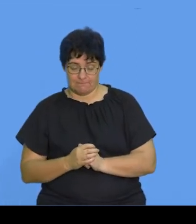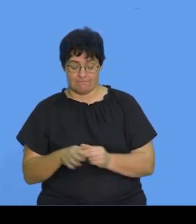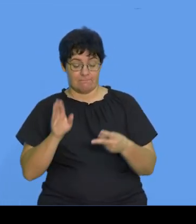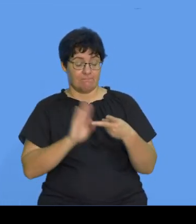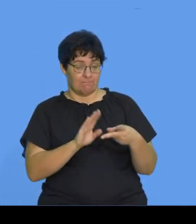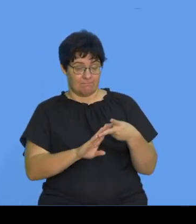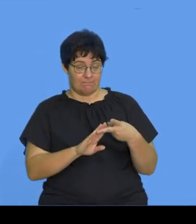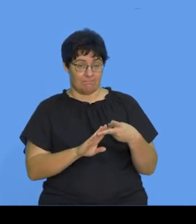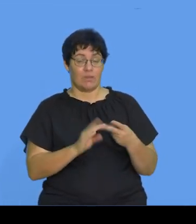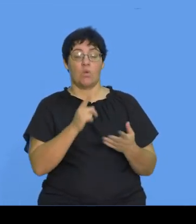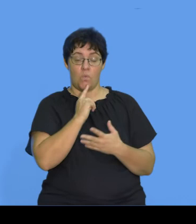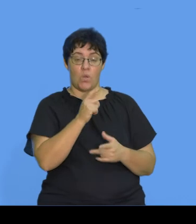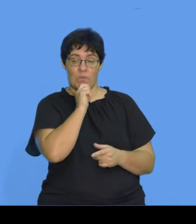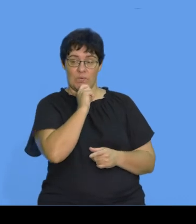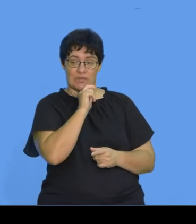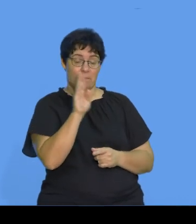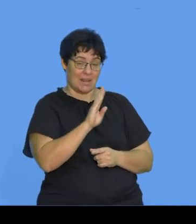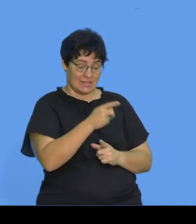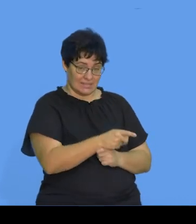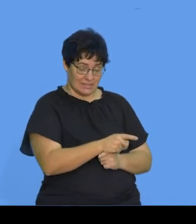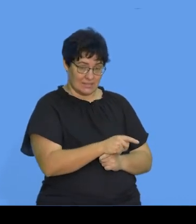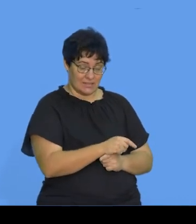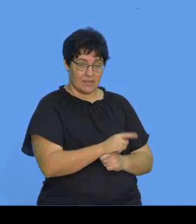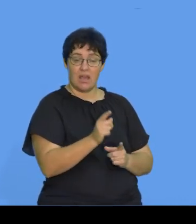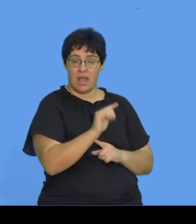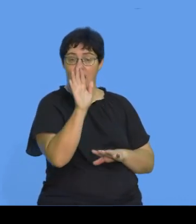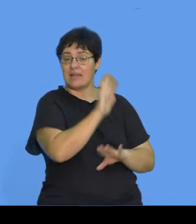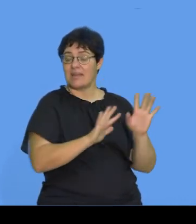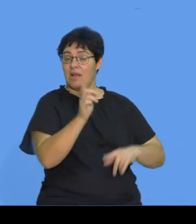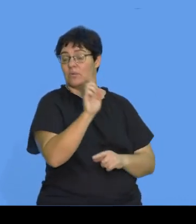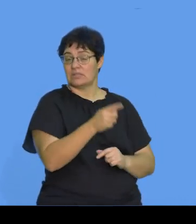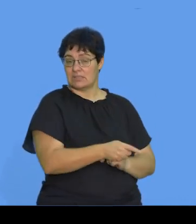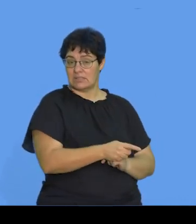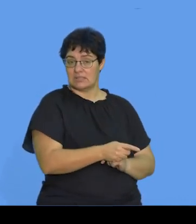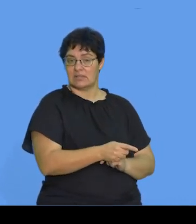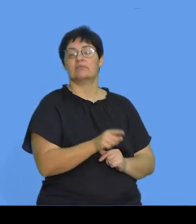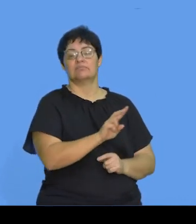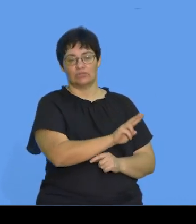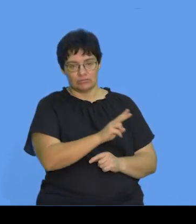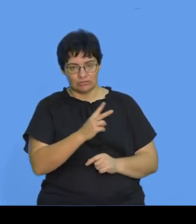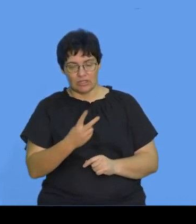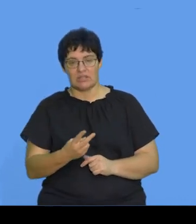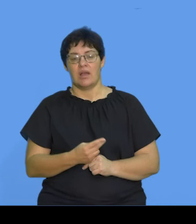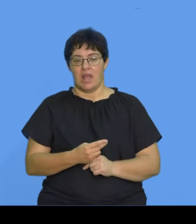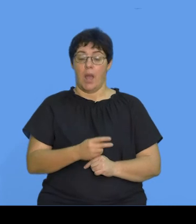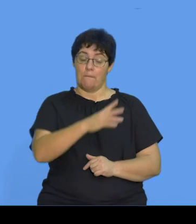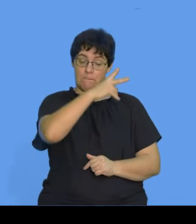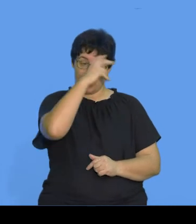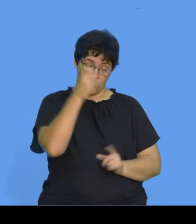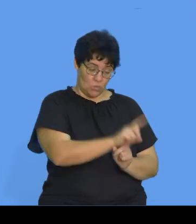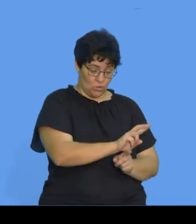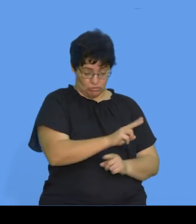I test for sugar, I'm going to use Benedict's. And what color is it? It is